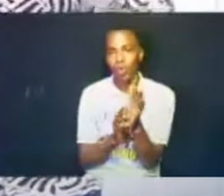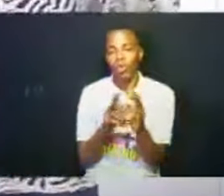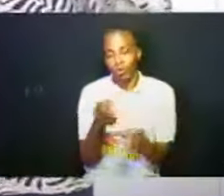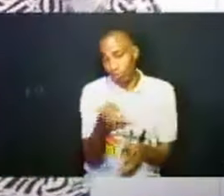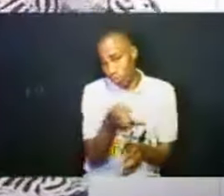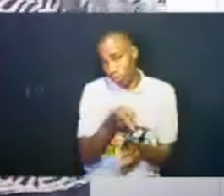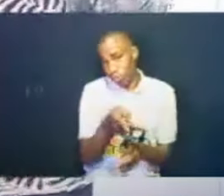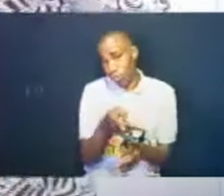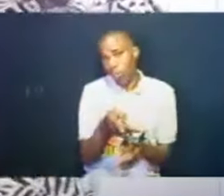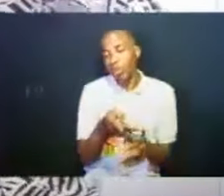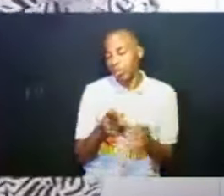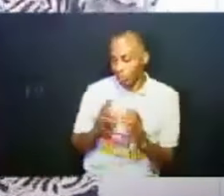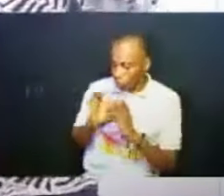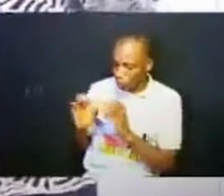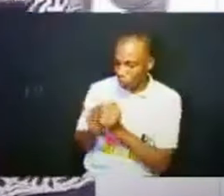then